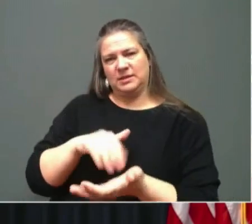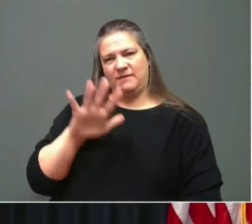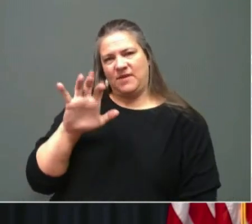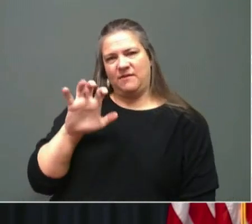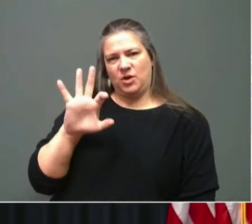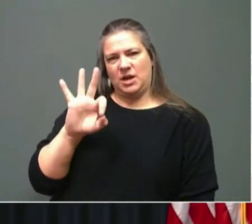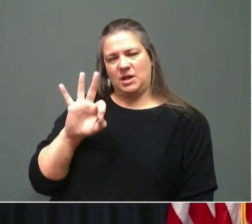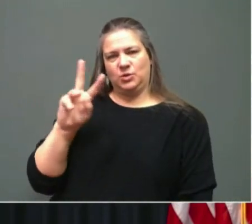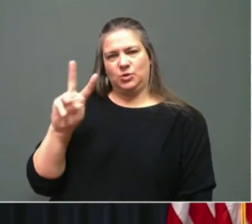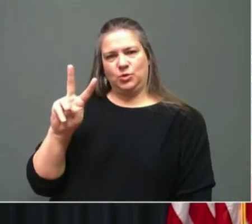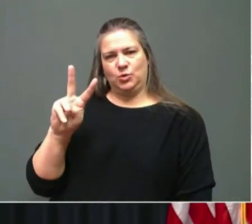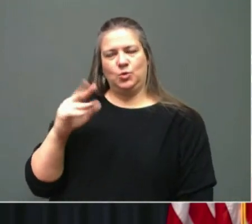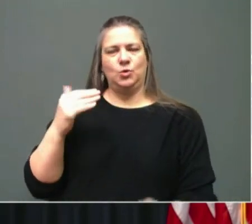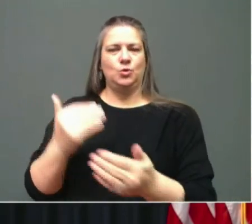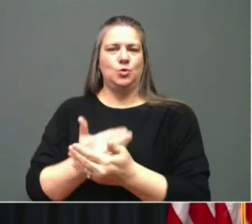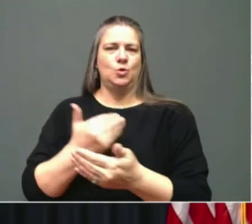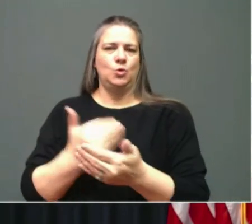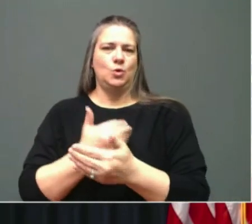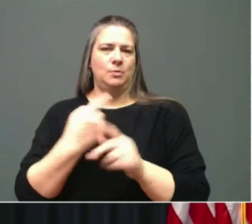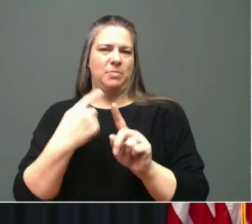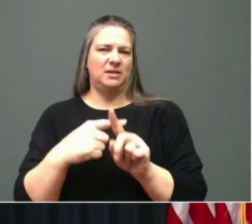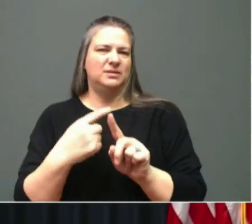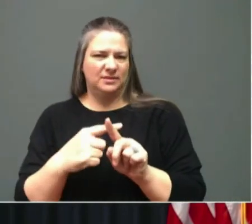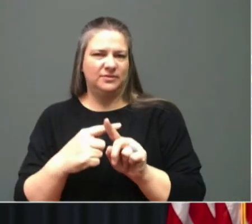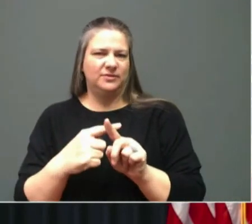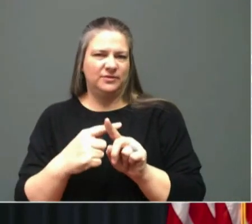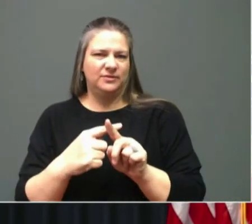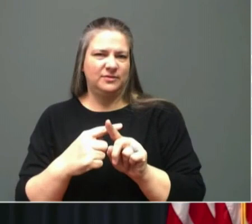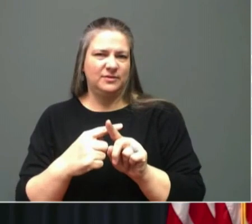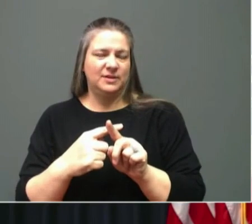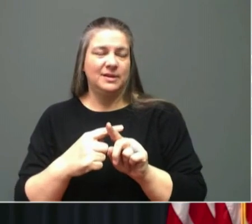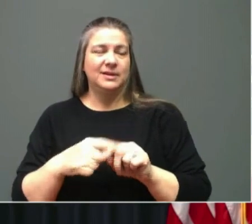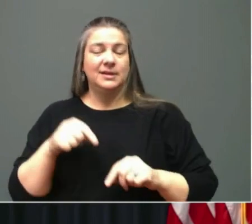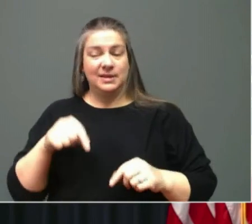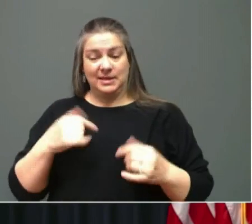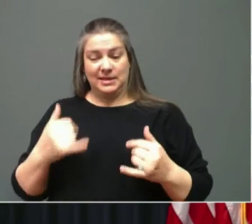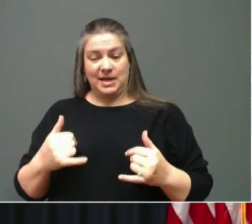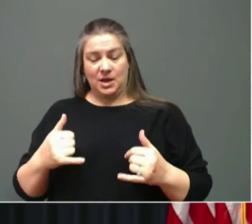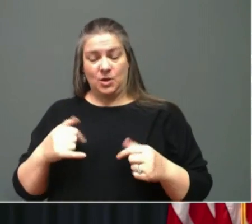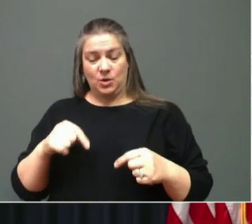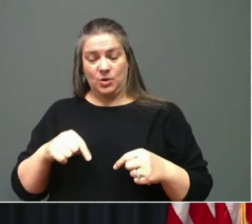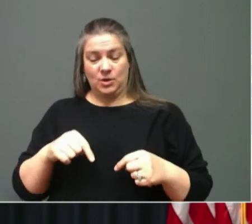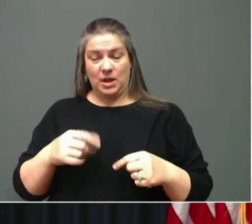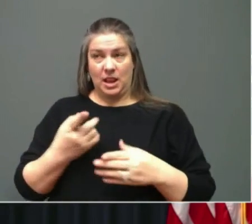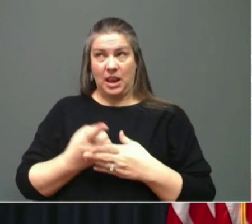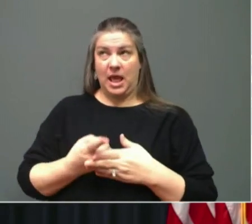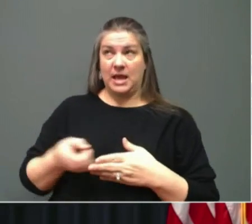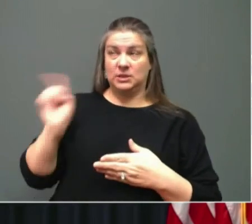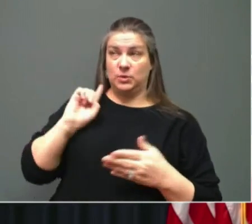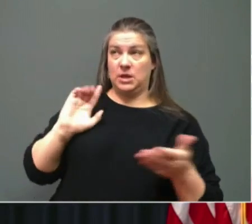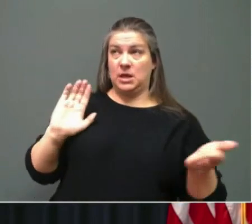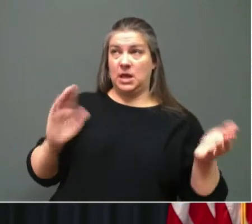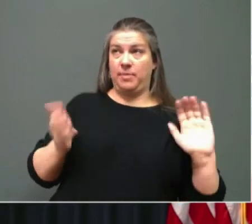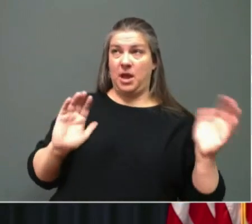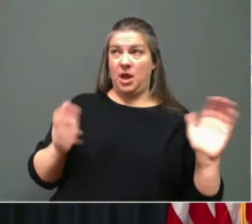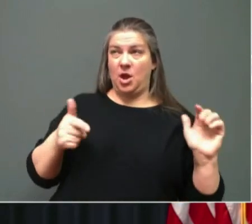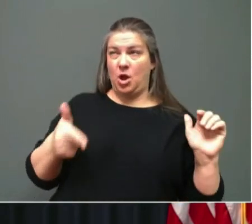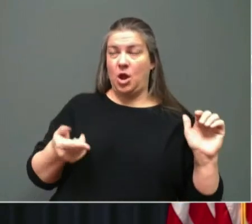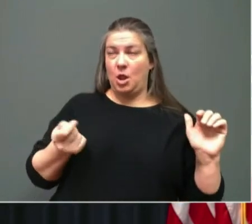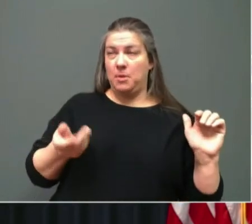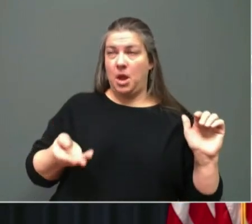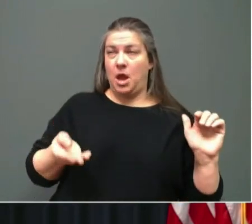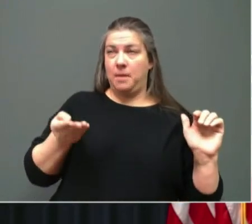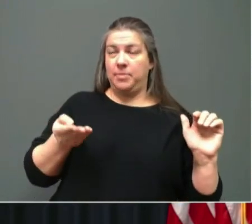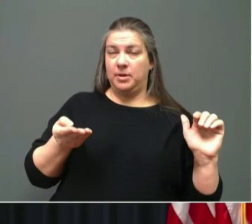2,592 new cases. That is about 100 cases more than this time last week, but significantly less than the 2